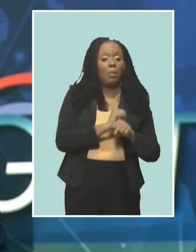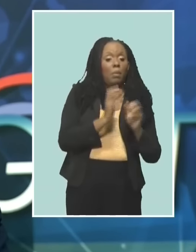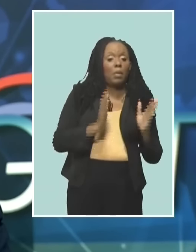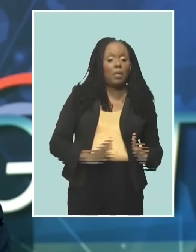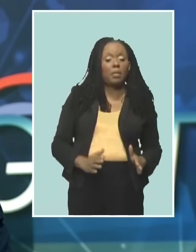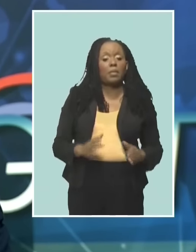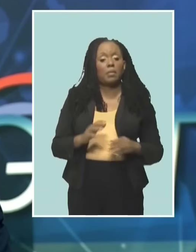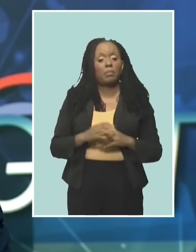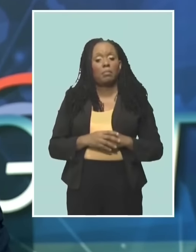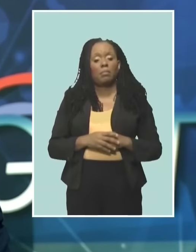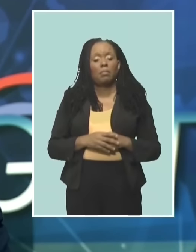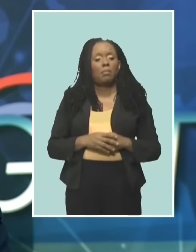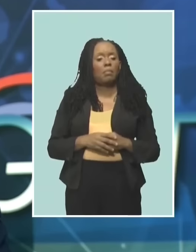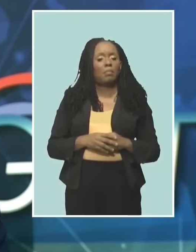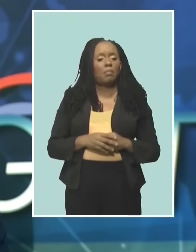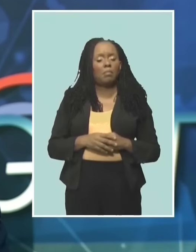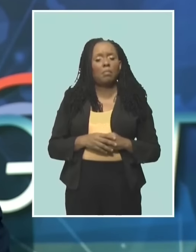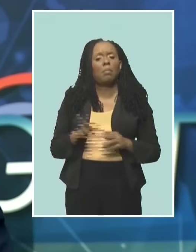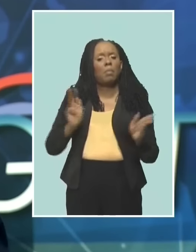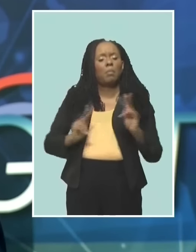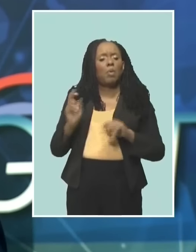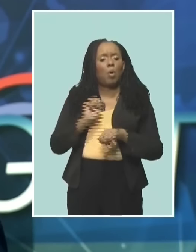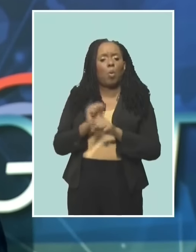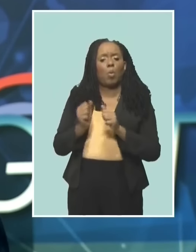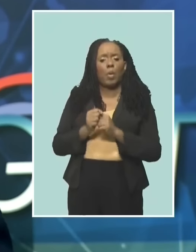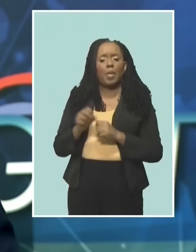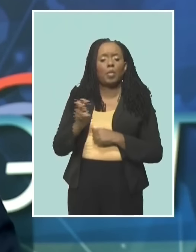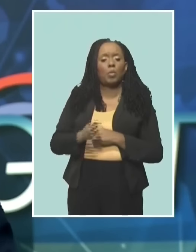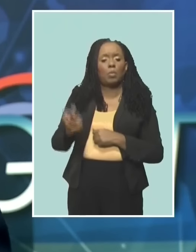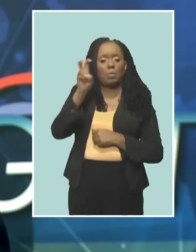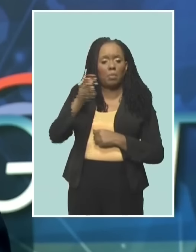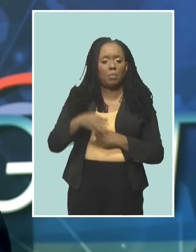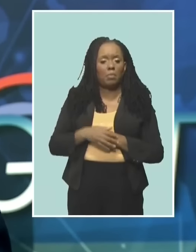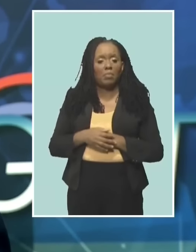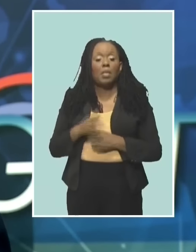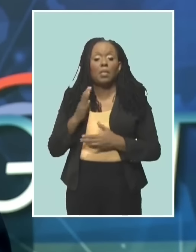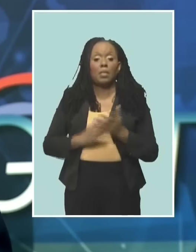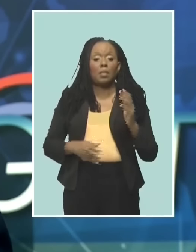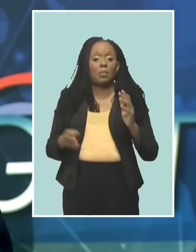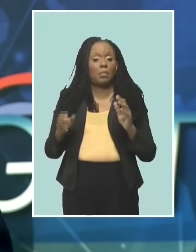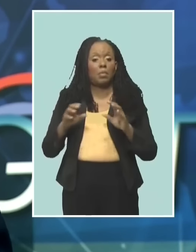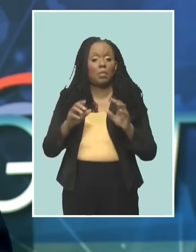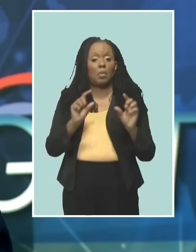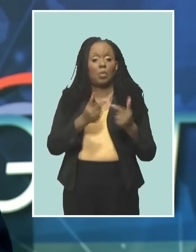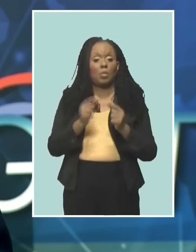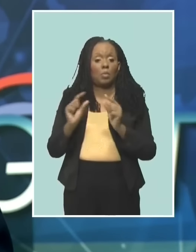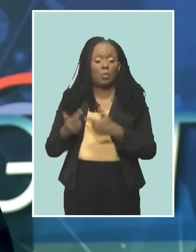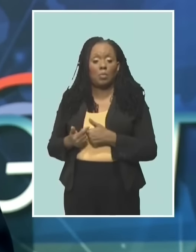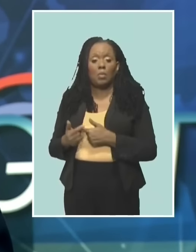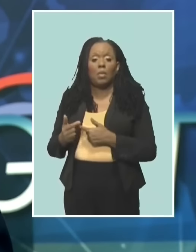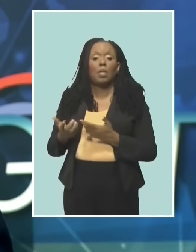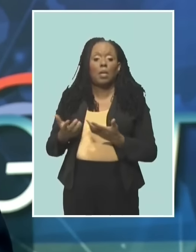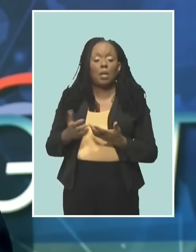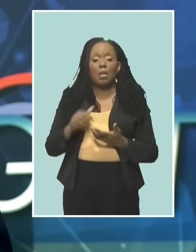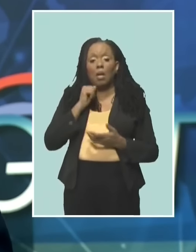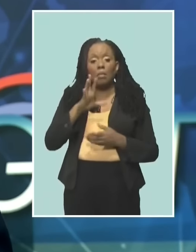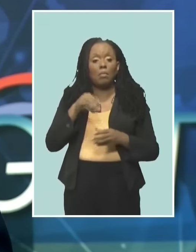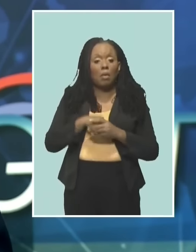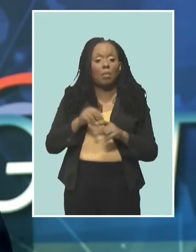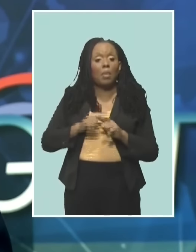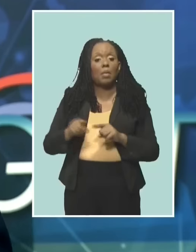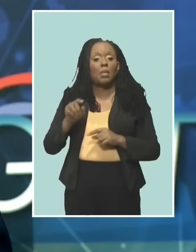sector. He notes that a number of establishments are no longer party to the collective agreement between the Barbados Workers Union and the Barbados Hotel